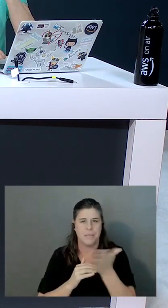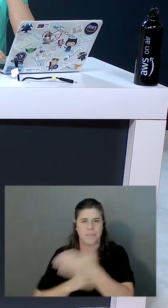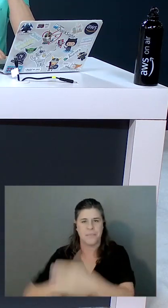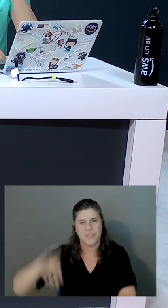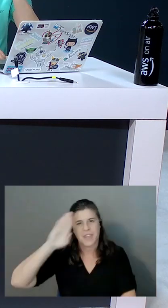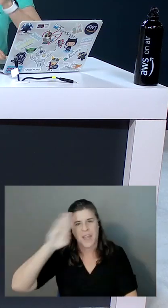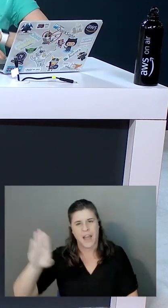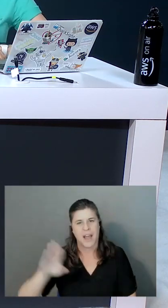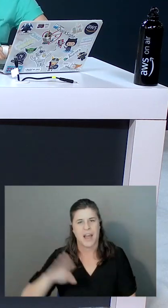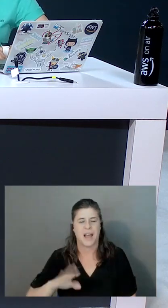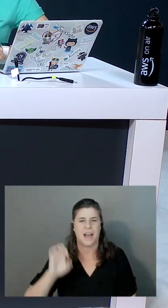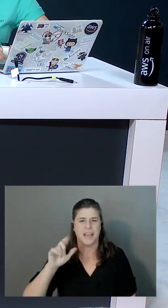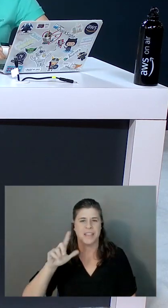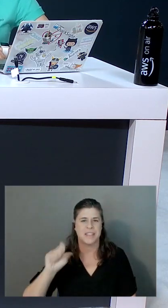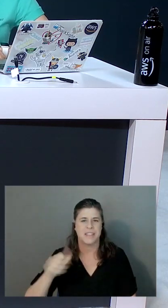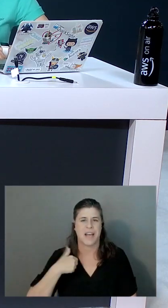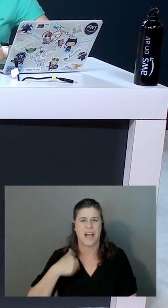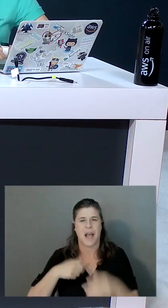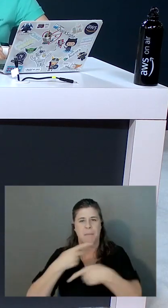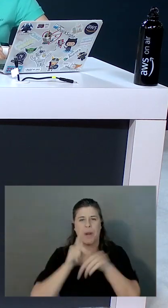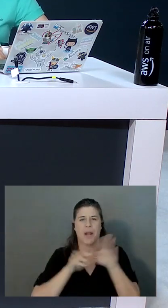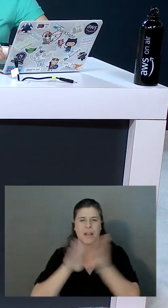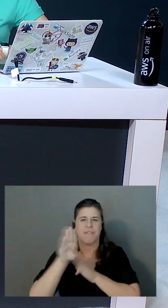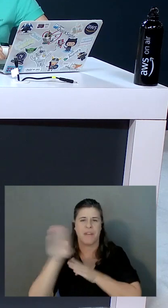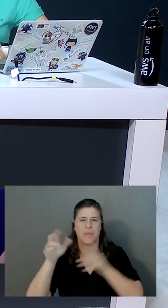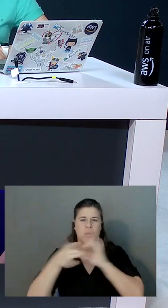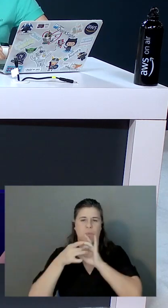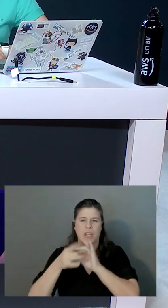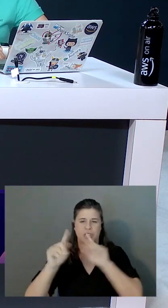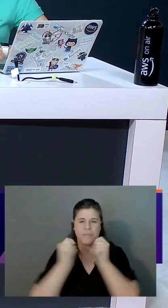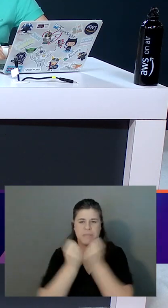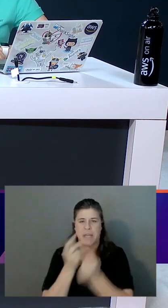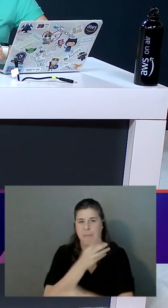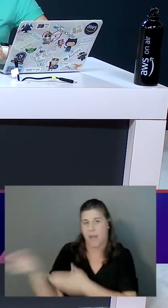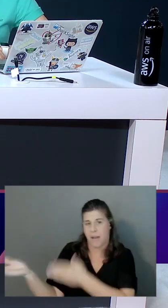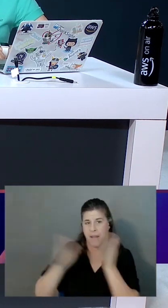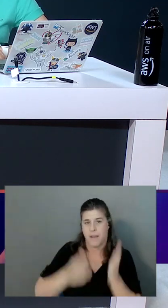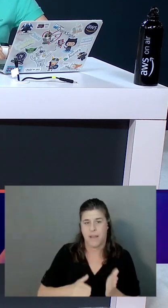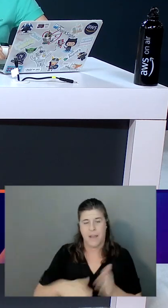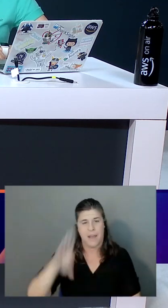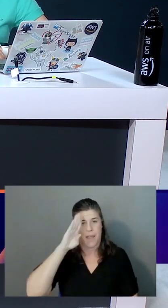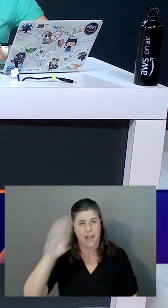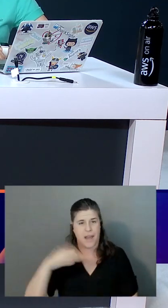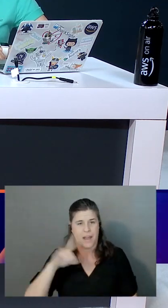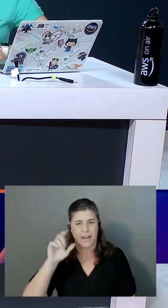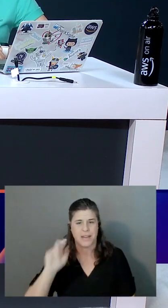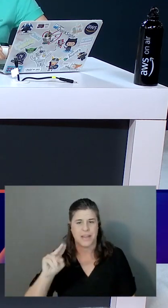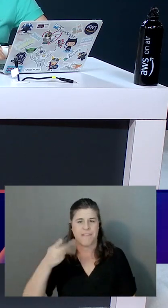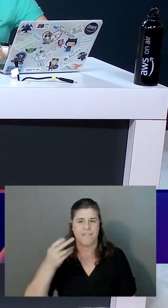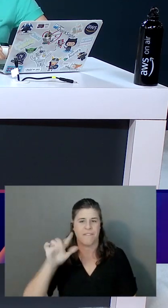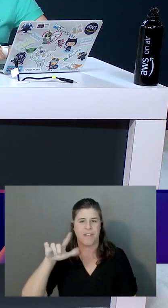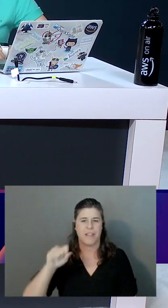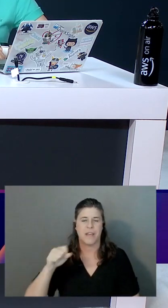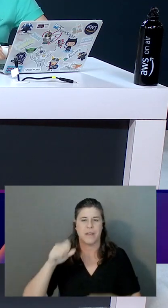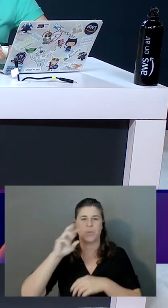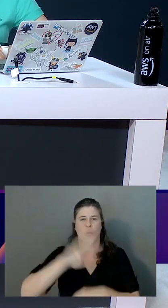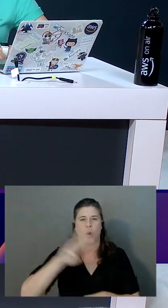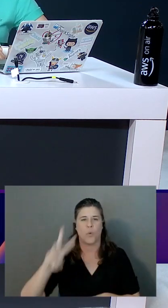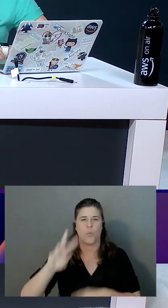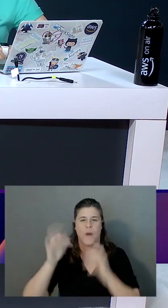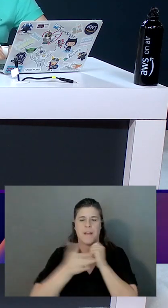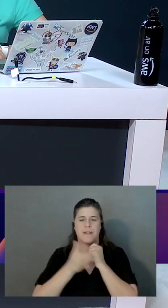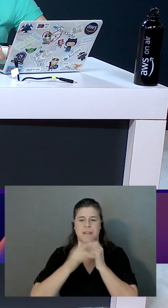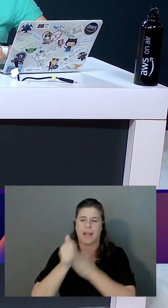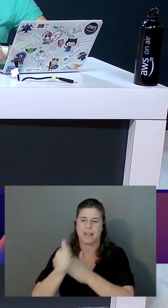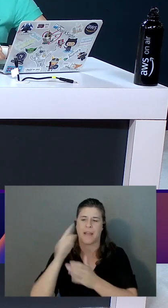Huerga, part of the developer relations team. And Hey everybody, I'm Dean Phillips. I'm the worldwide tech lead for automotive at